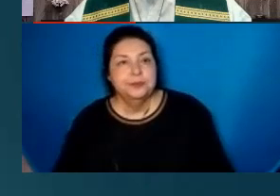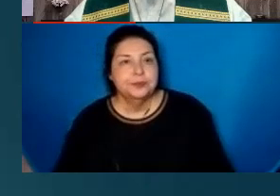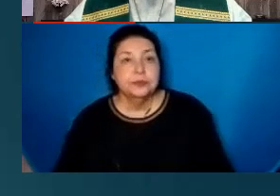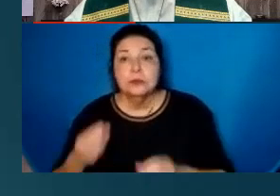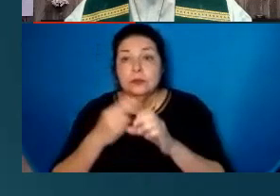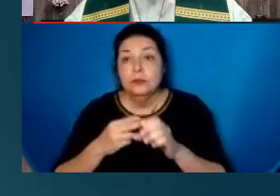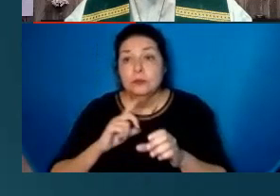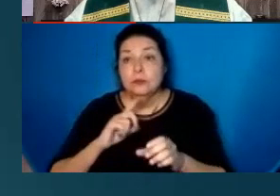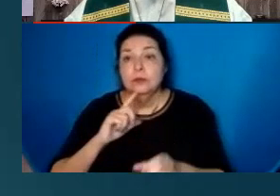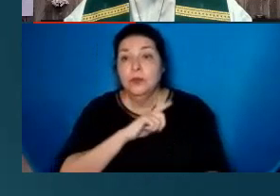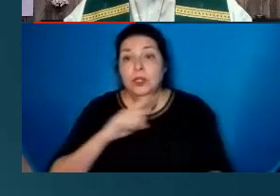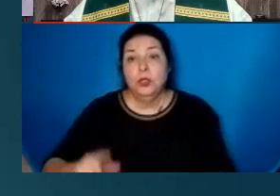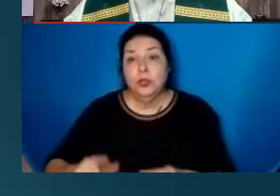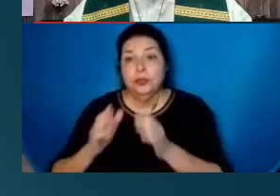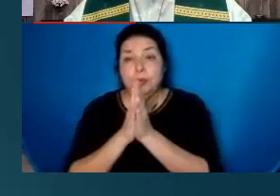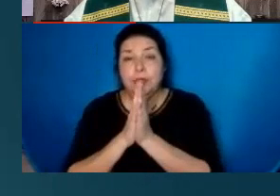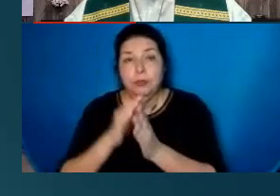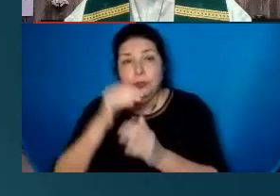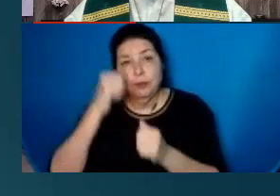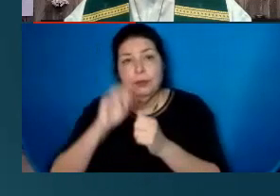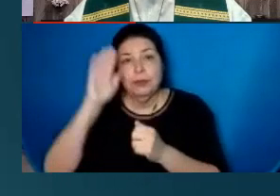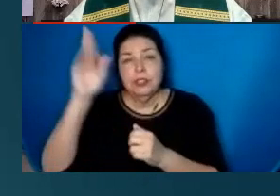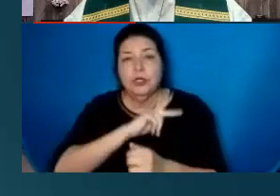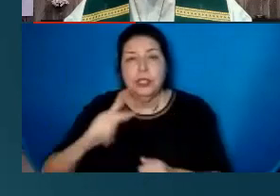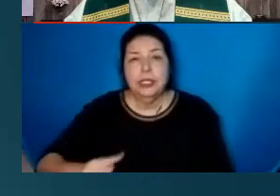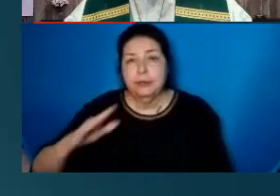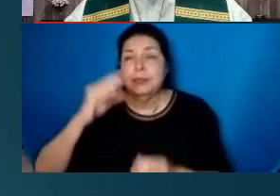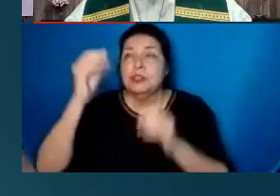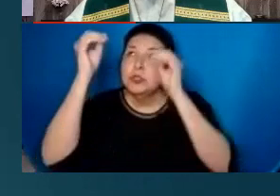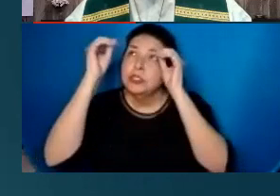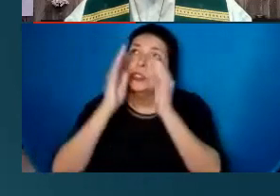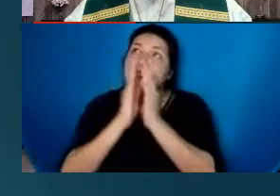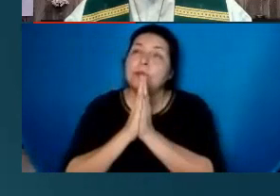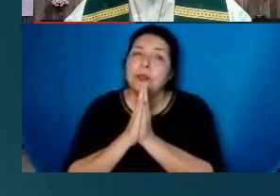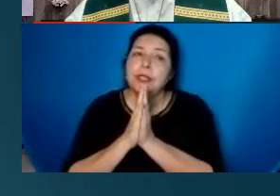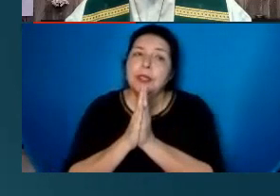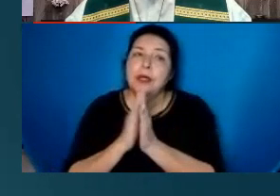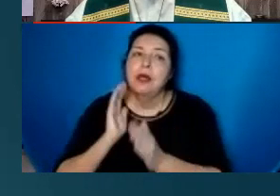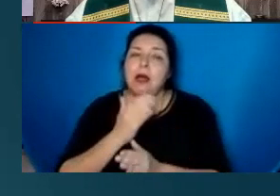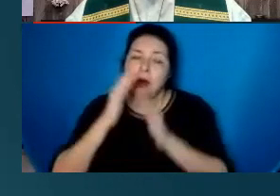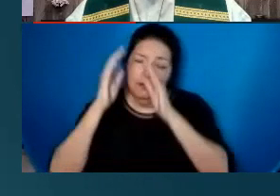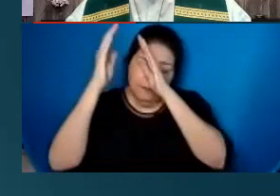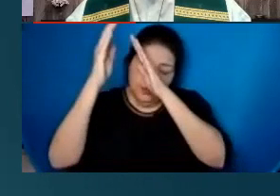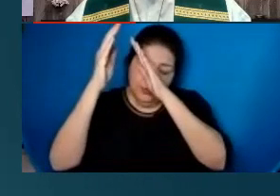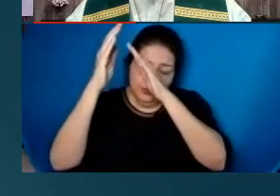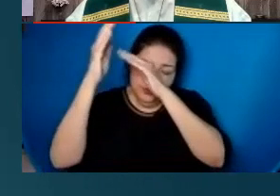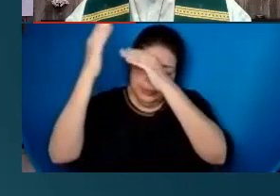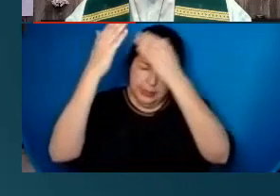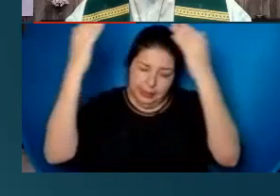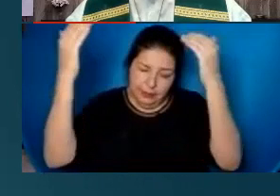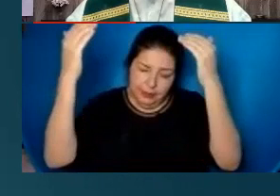Join me in the Lord's Prayer. Remember us in your kingdom as you teach us to pray. Our Father, who art in